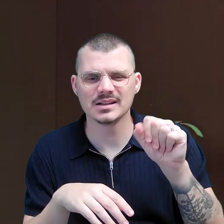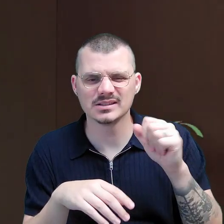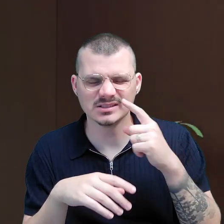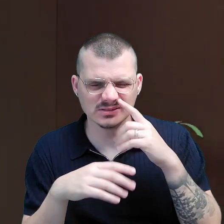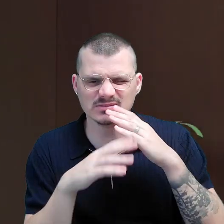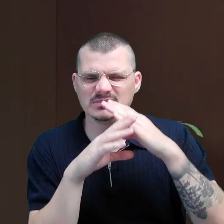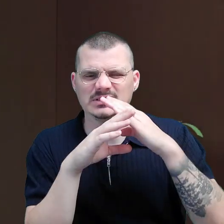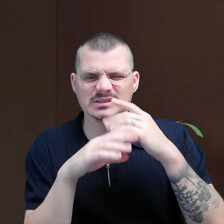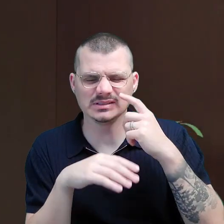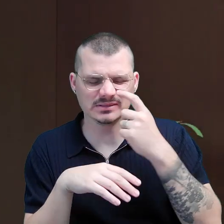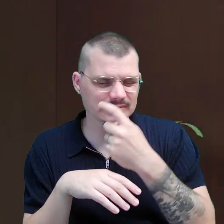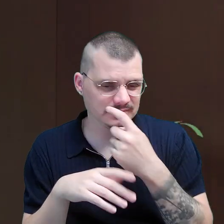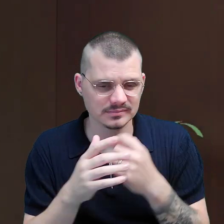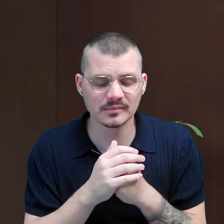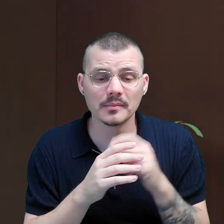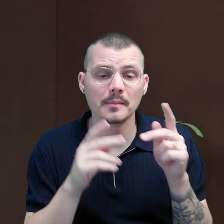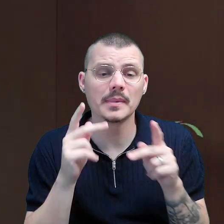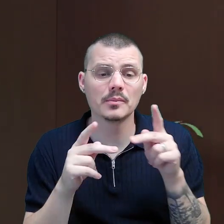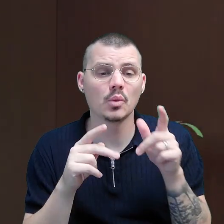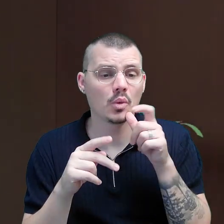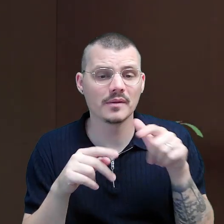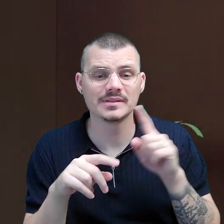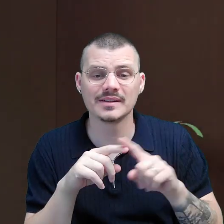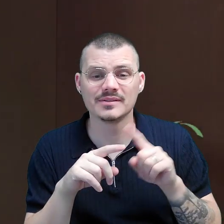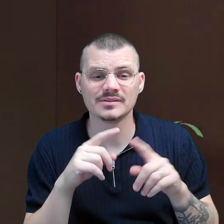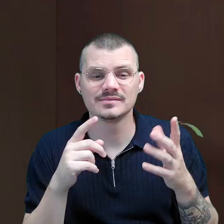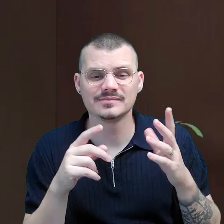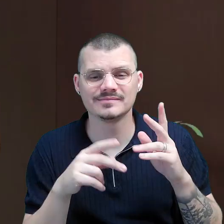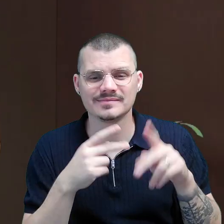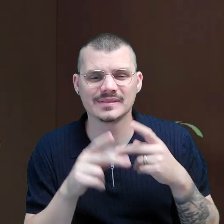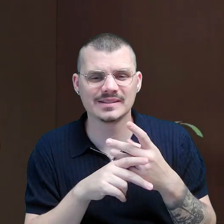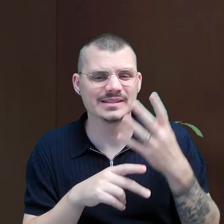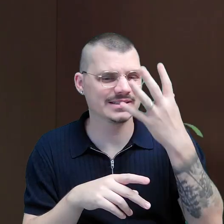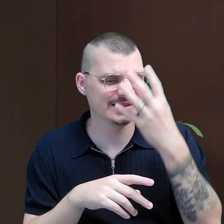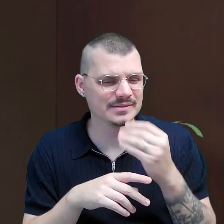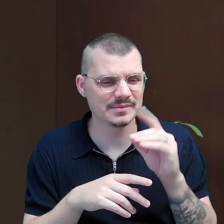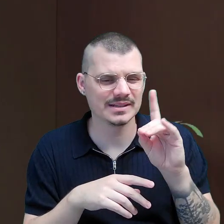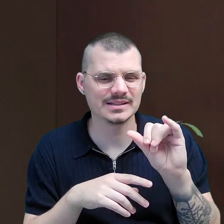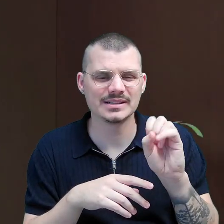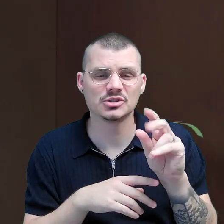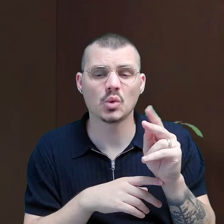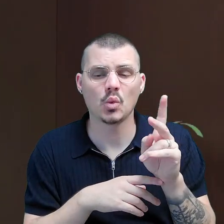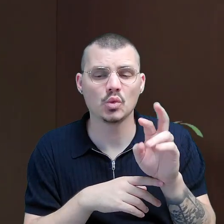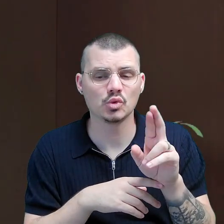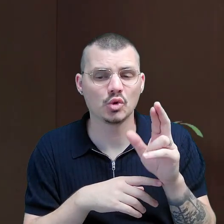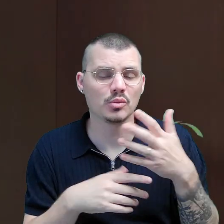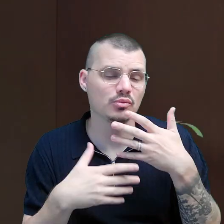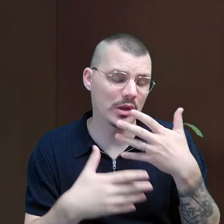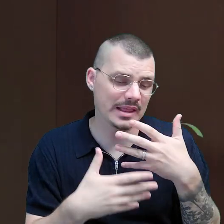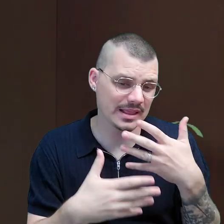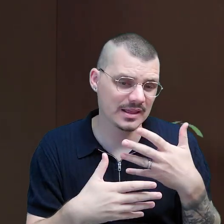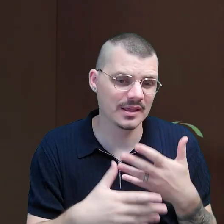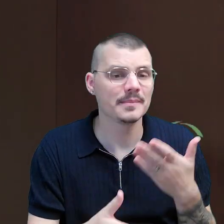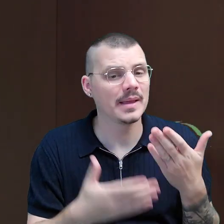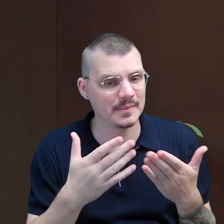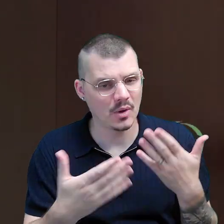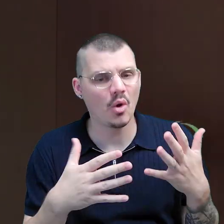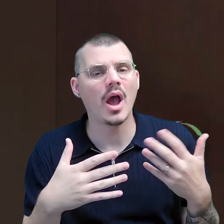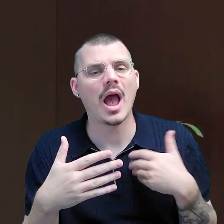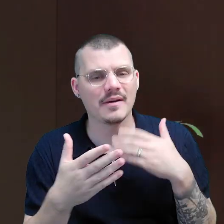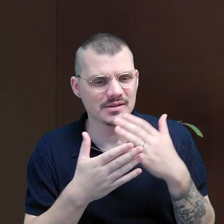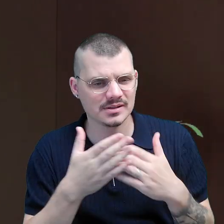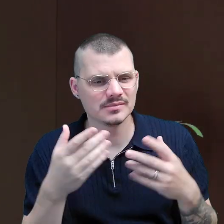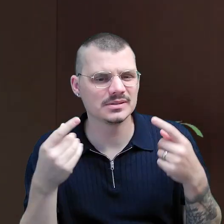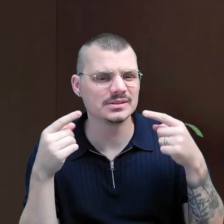congestion, people with different forms of sleep disordered breathing may have also